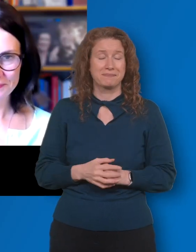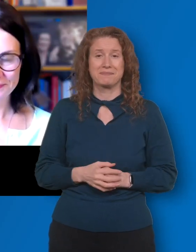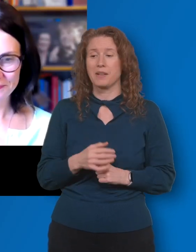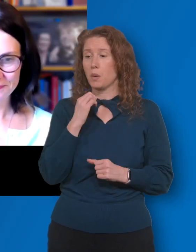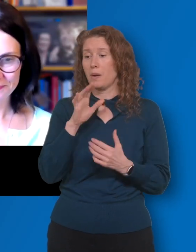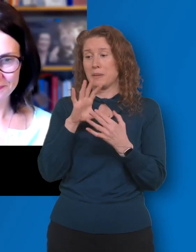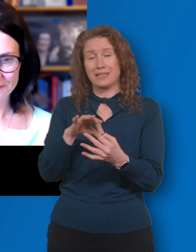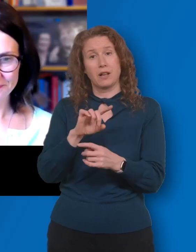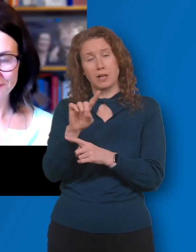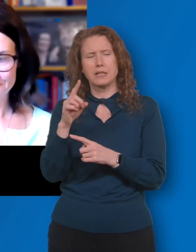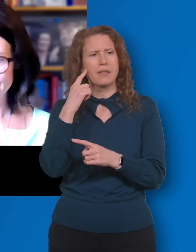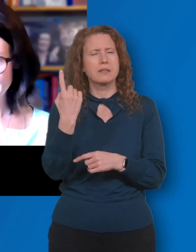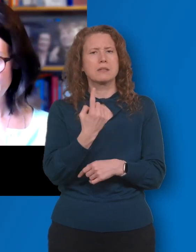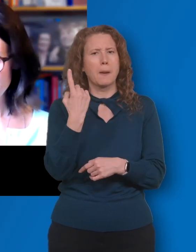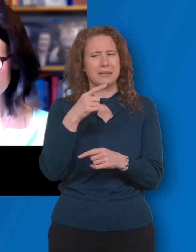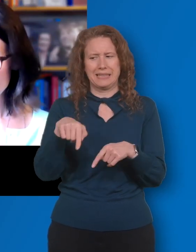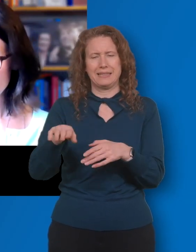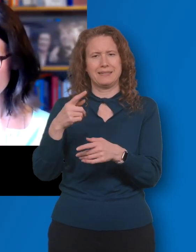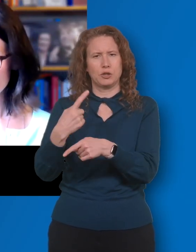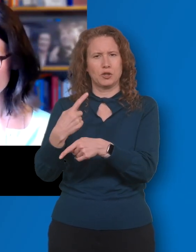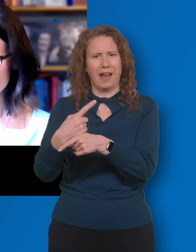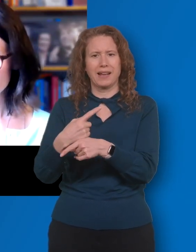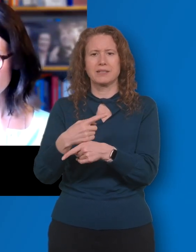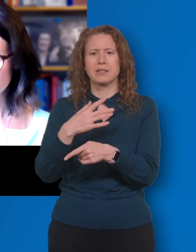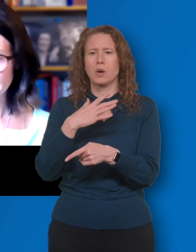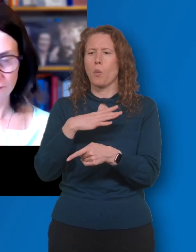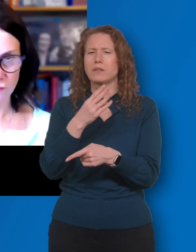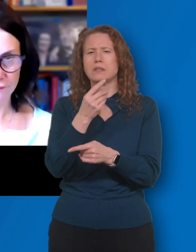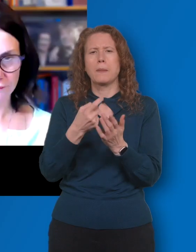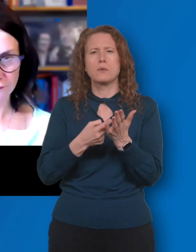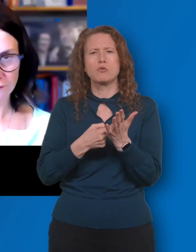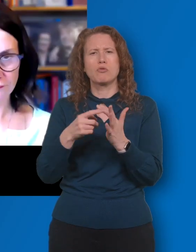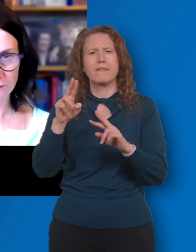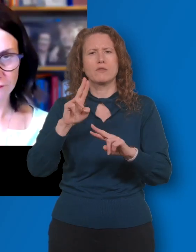think somebody in the chat wanted some references. I can only